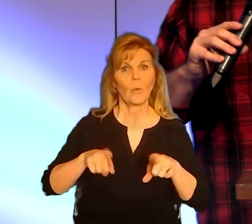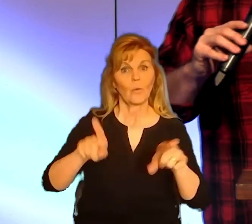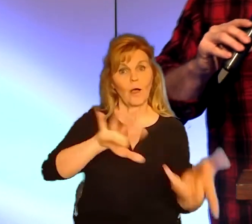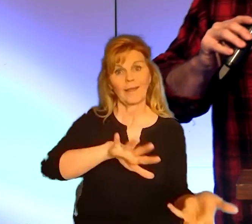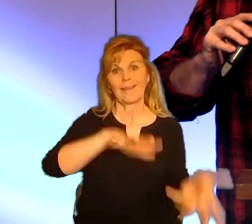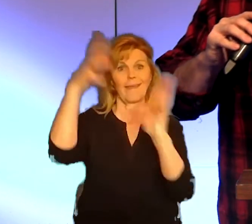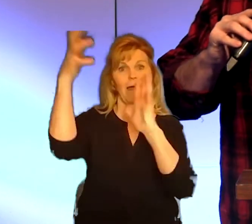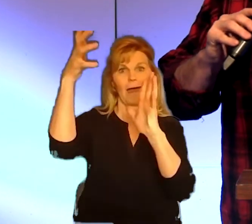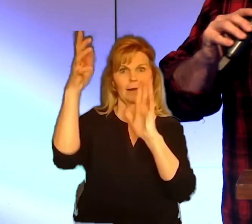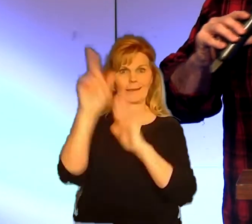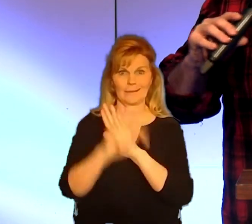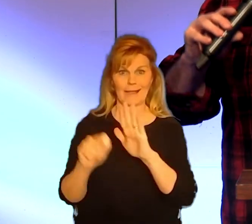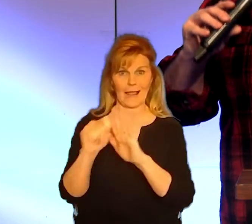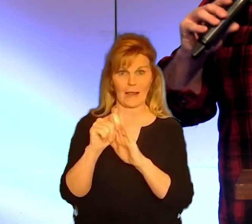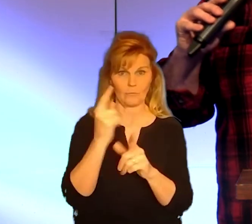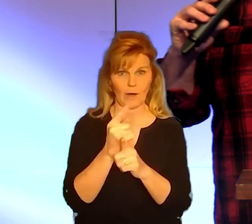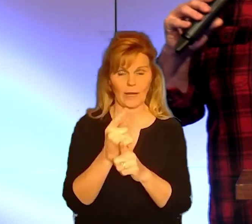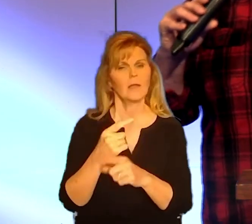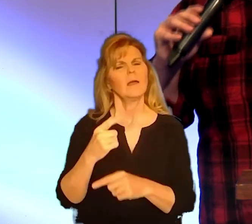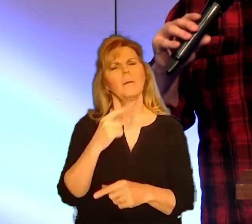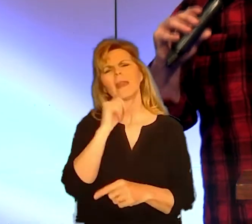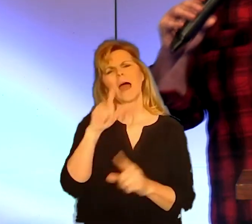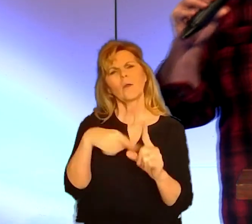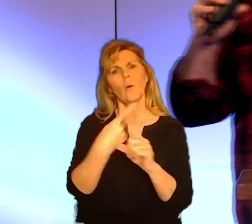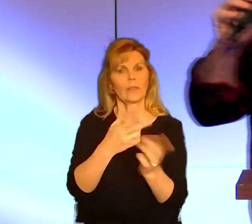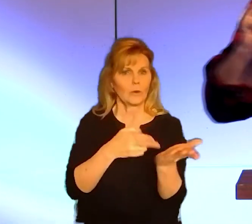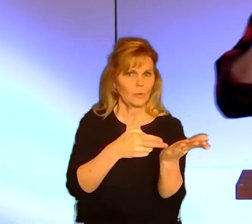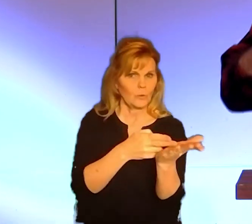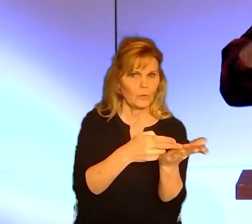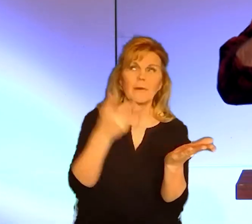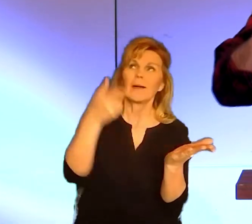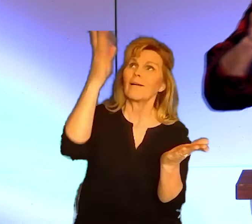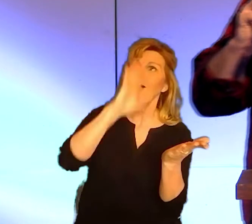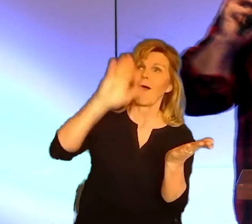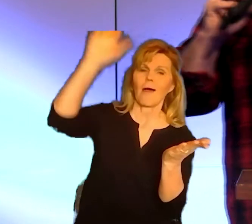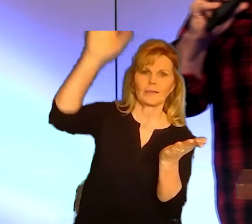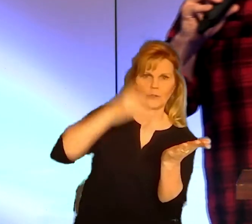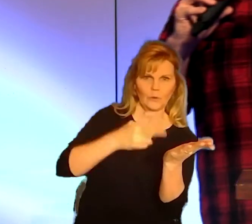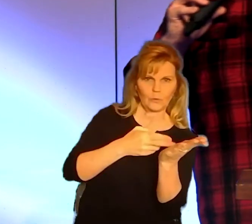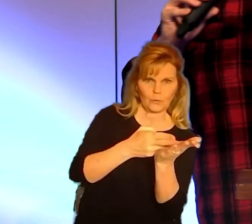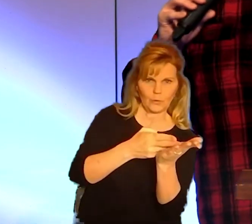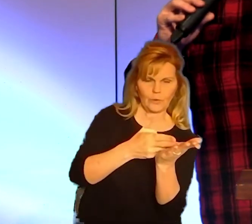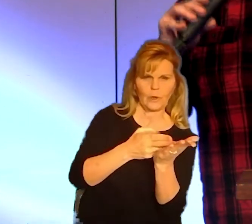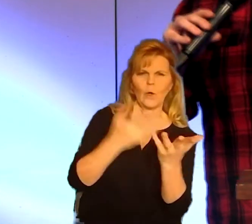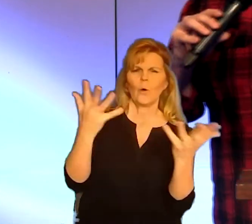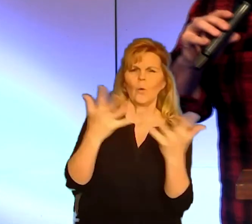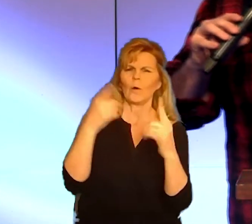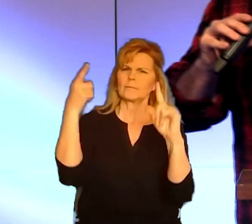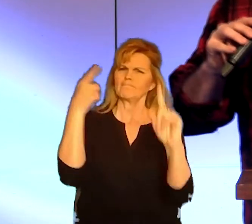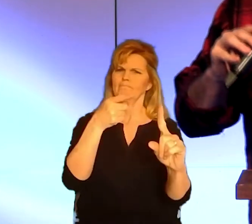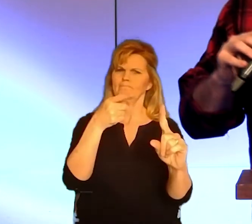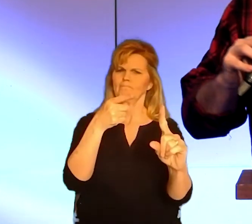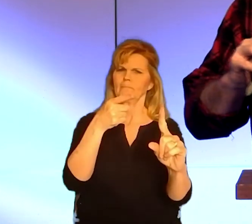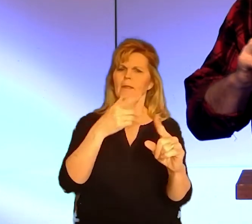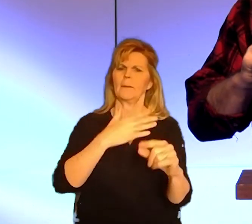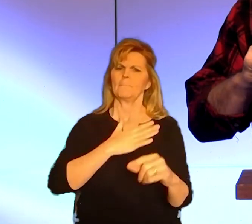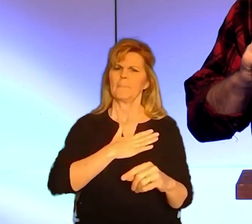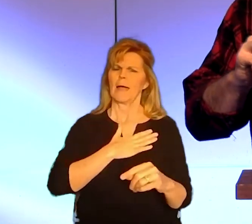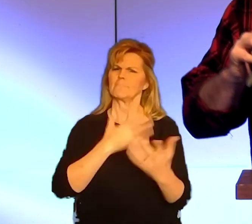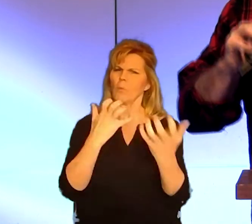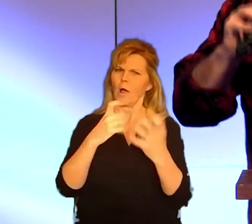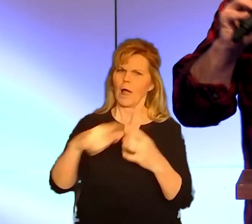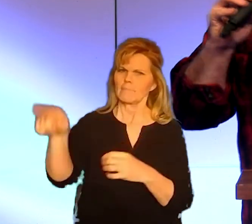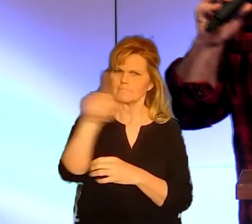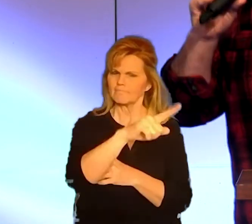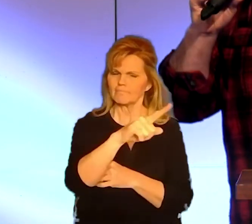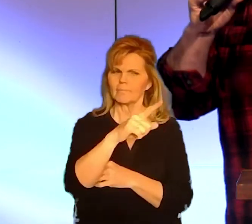but we want to find God's truth. And kind of the theme, the heart, the big idea for this series is that